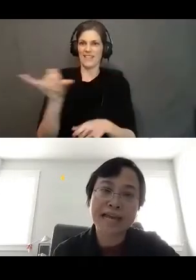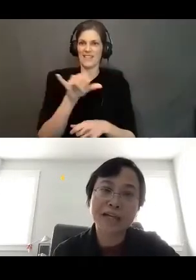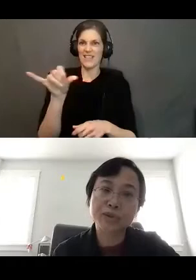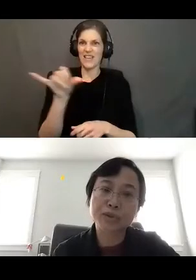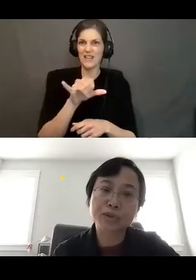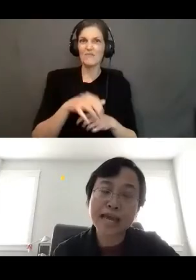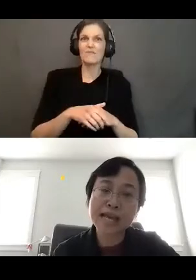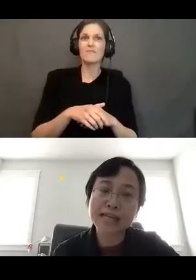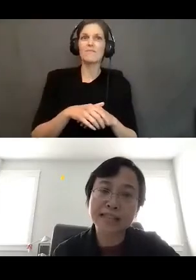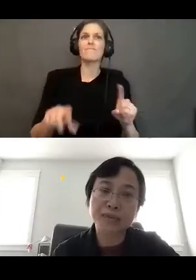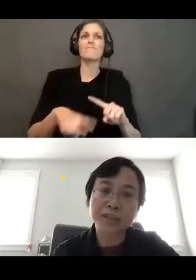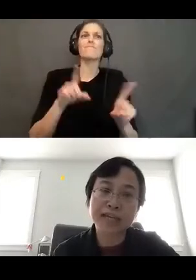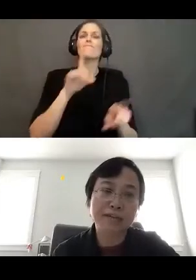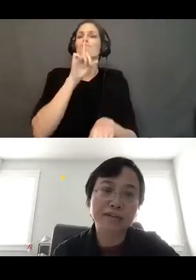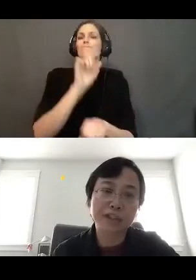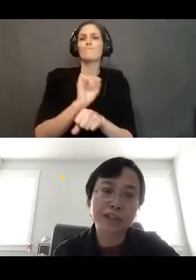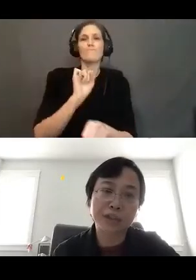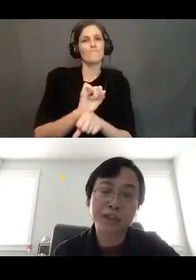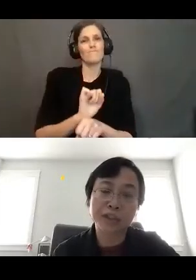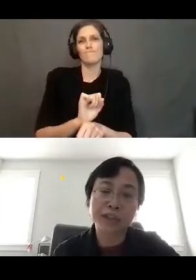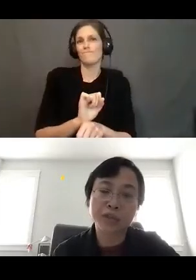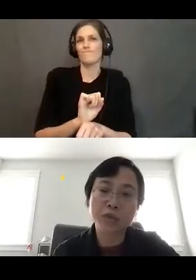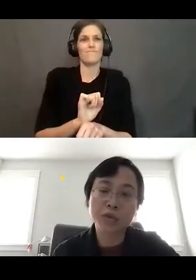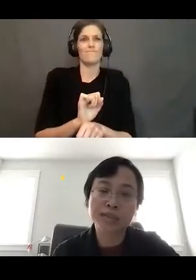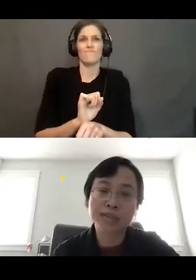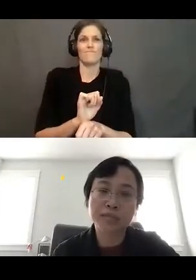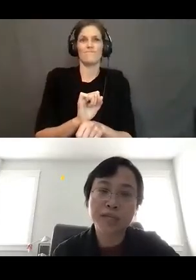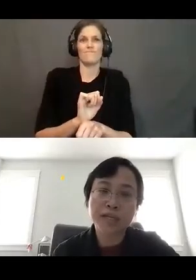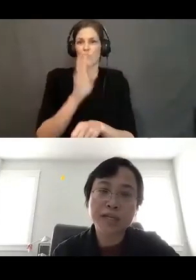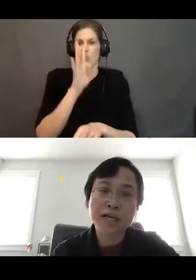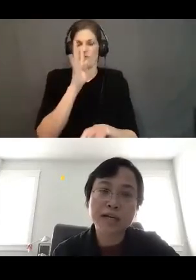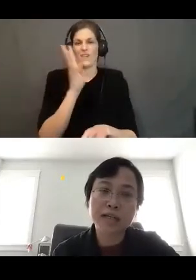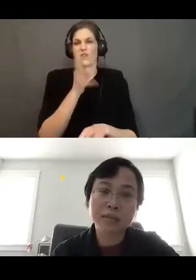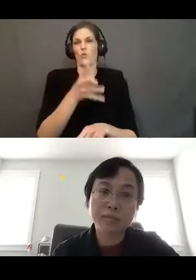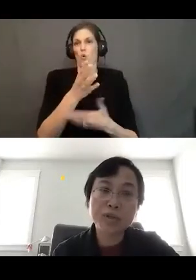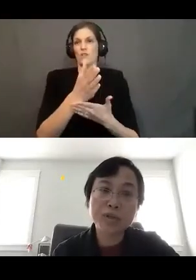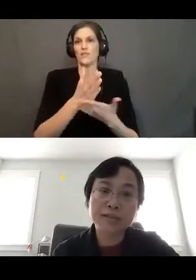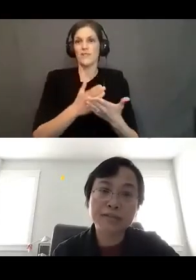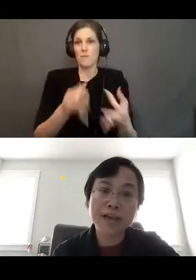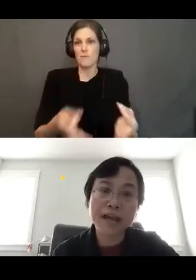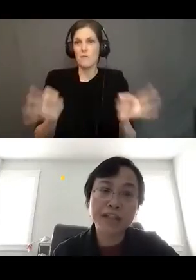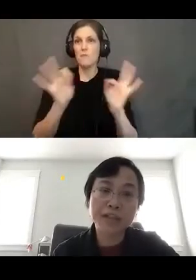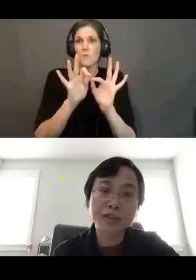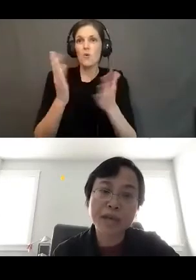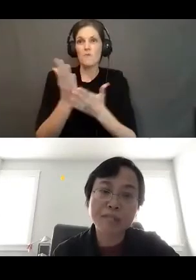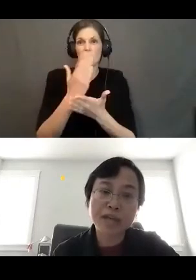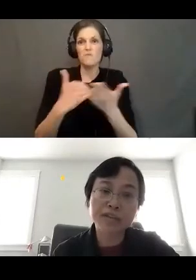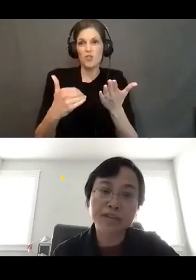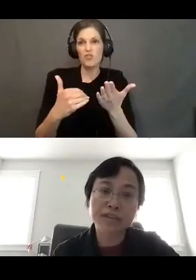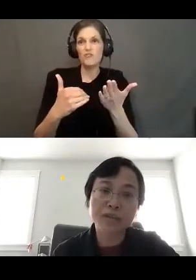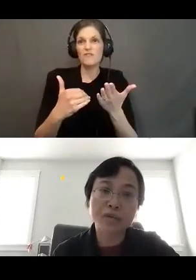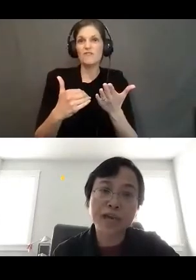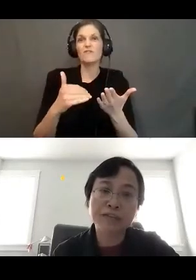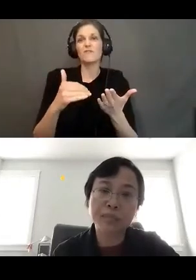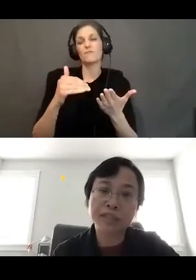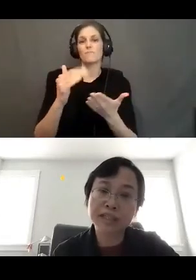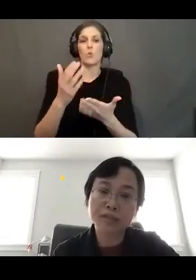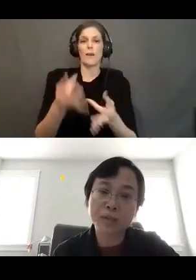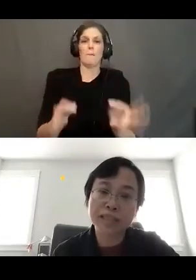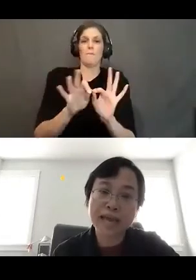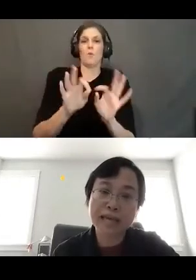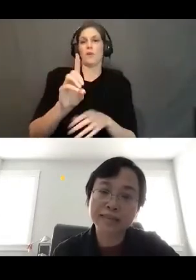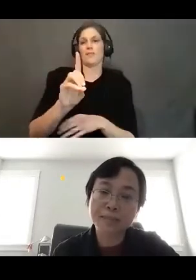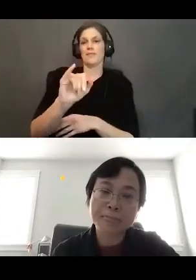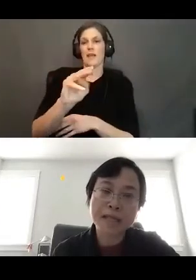in actuality, we have ignored some important factors or dimensions. So we have to be careful